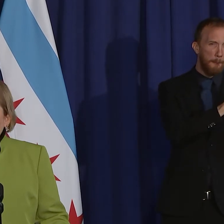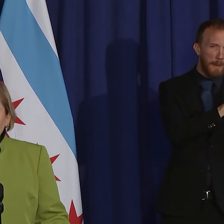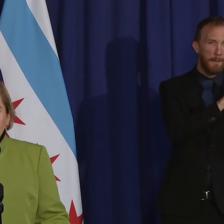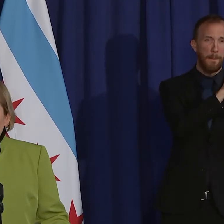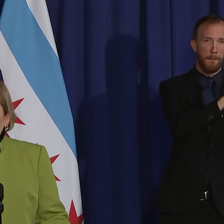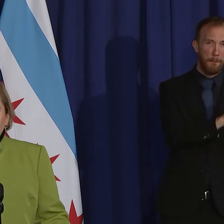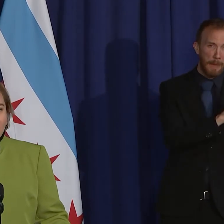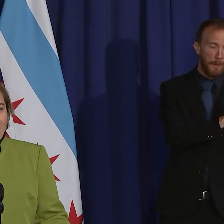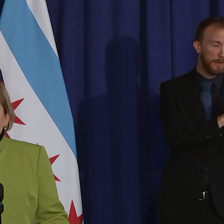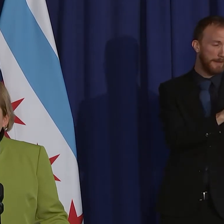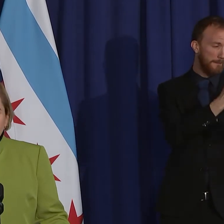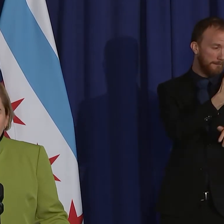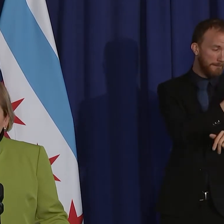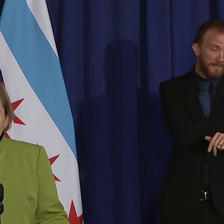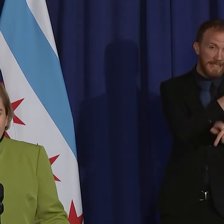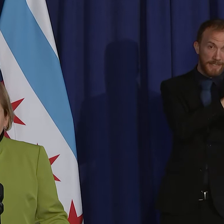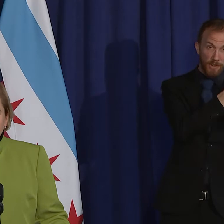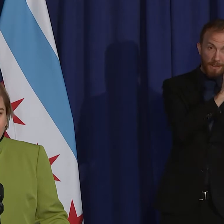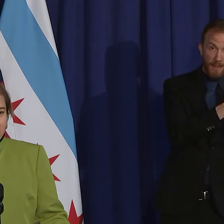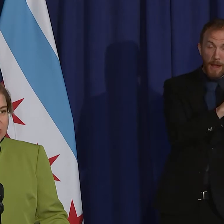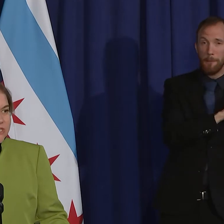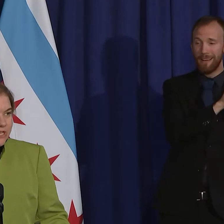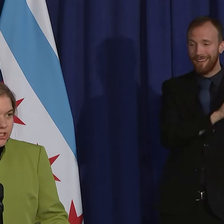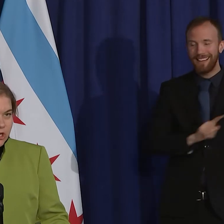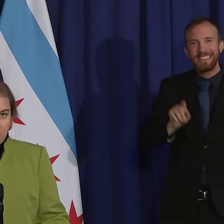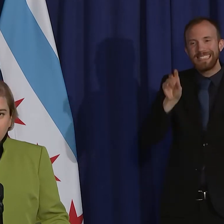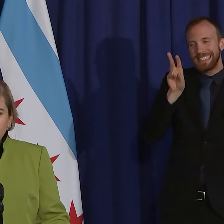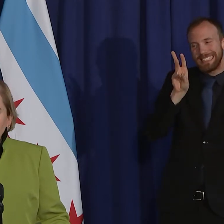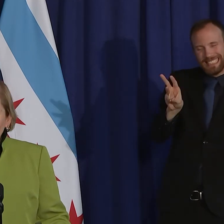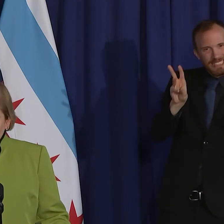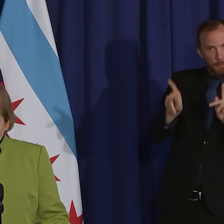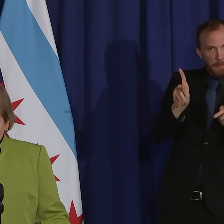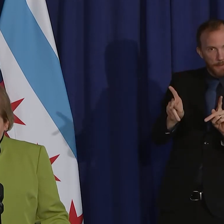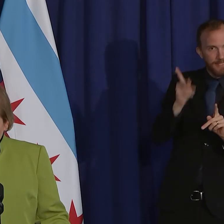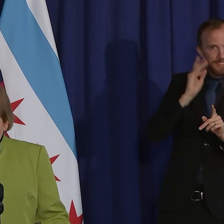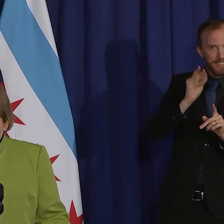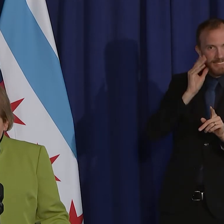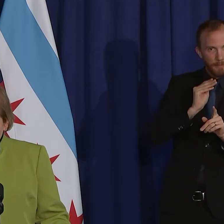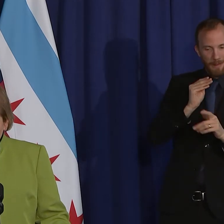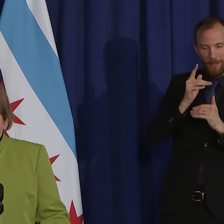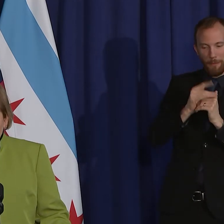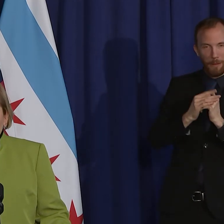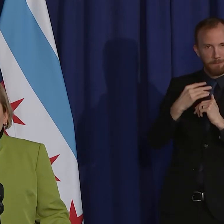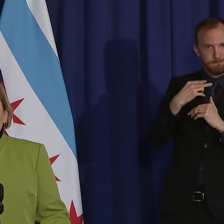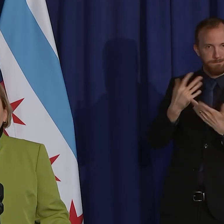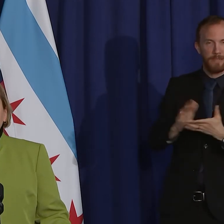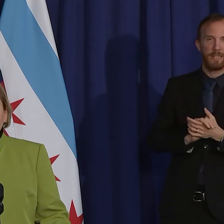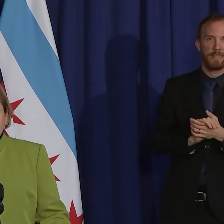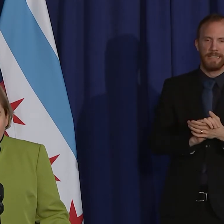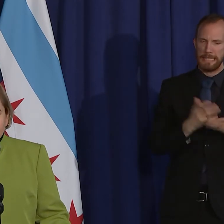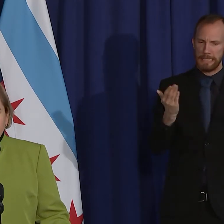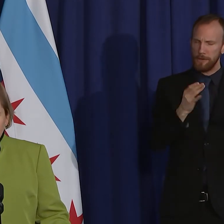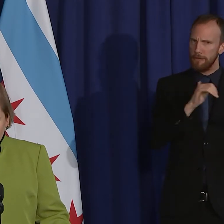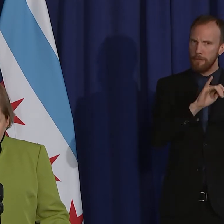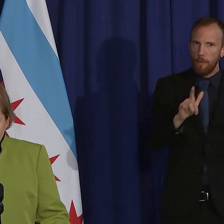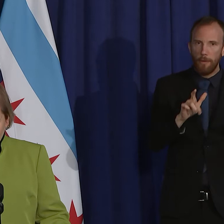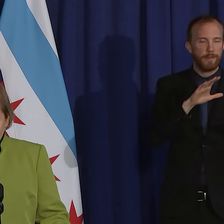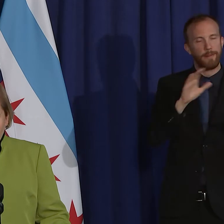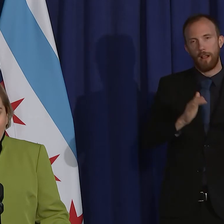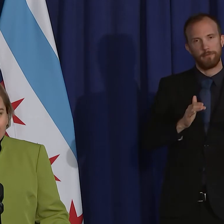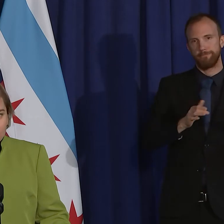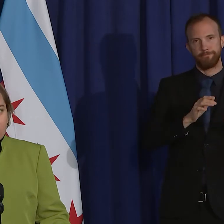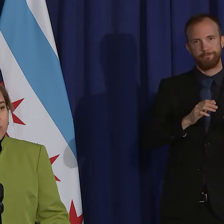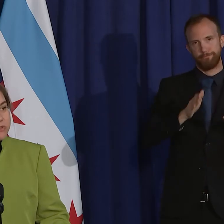are not aware of any local cases of this in Chicago or in Illinois. While incredibly